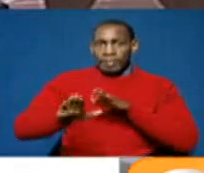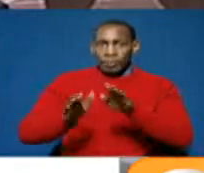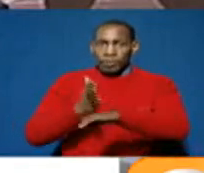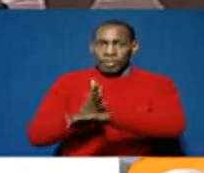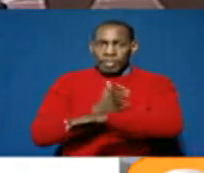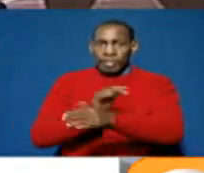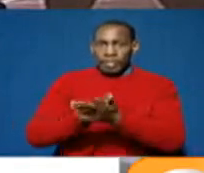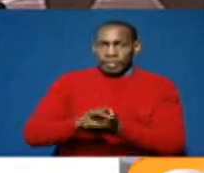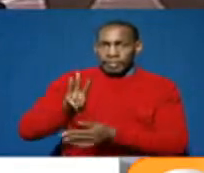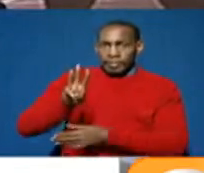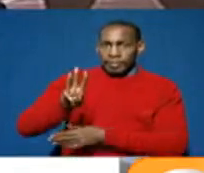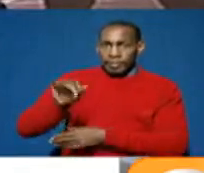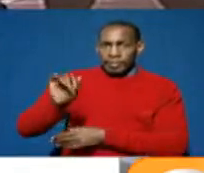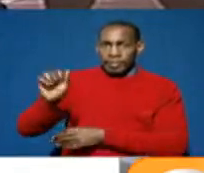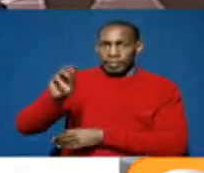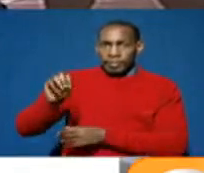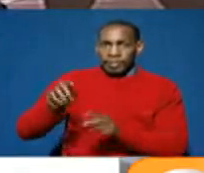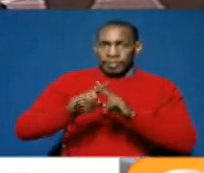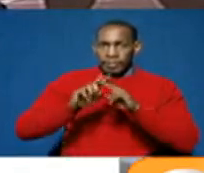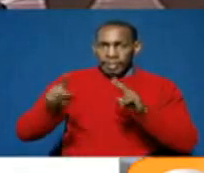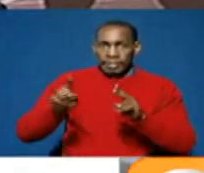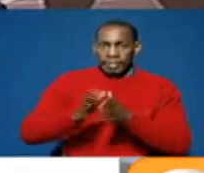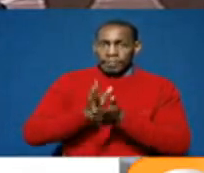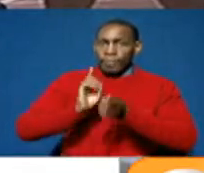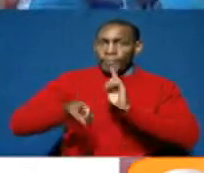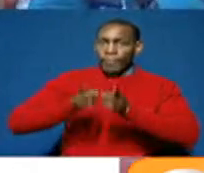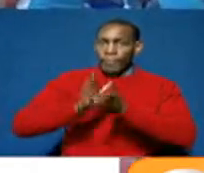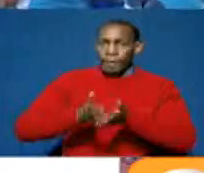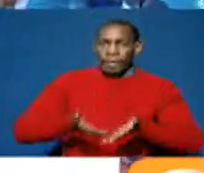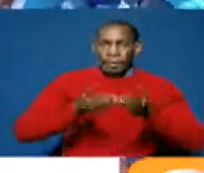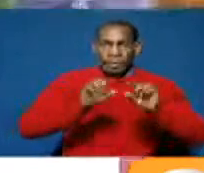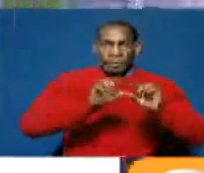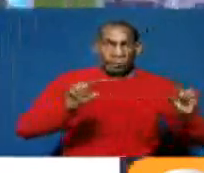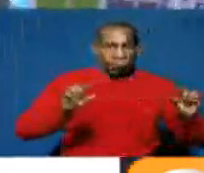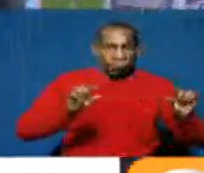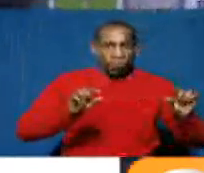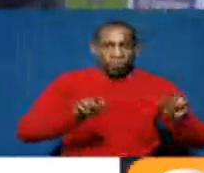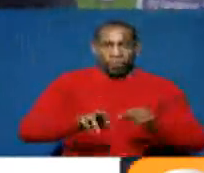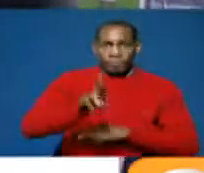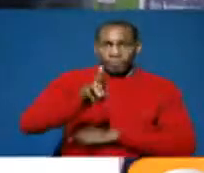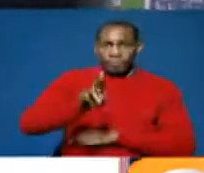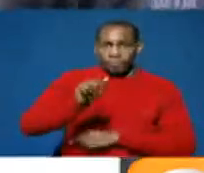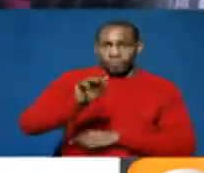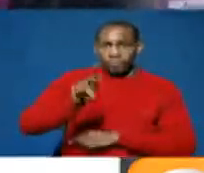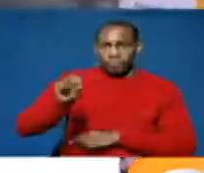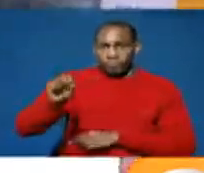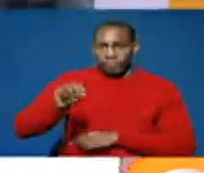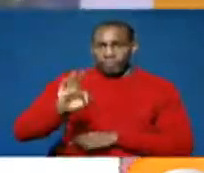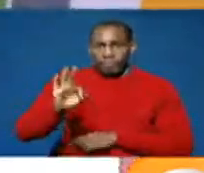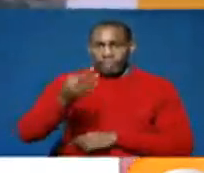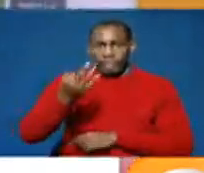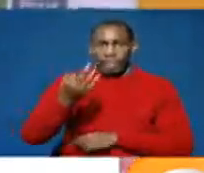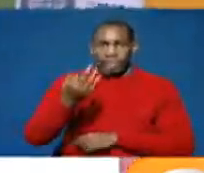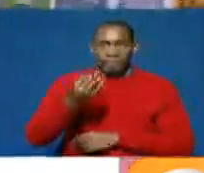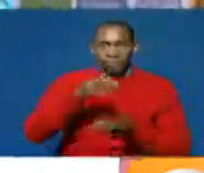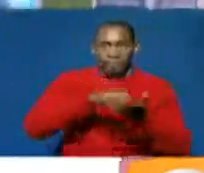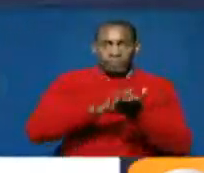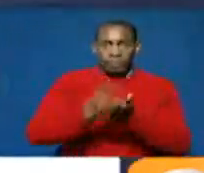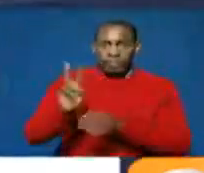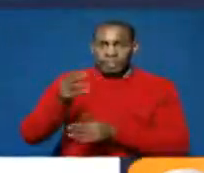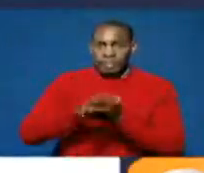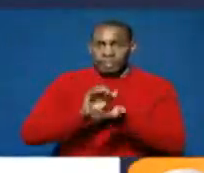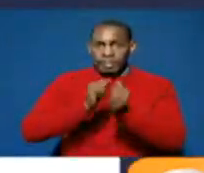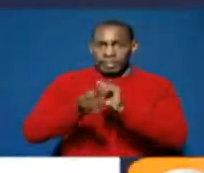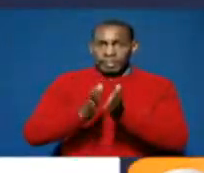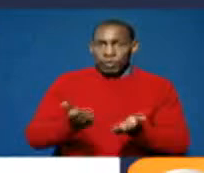injury. Wiseman Were started off the relay and handed over the baton to Ryan in third place. The second